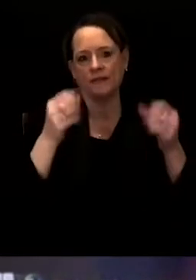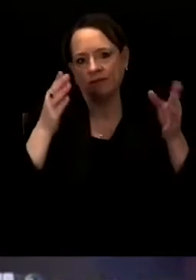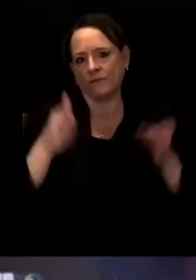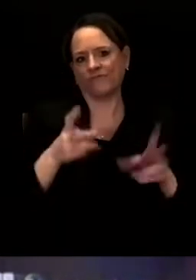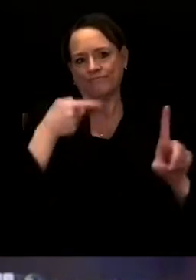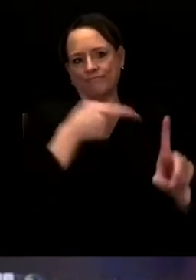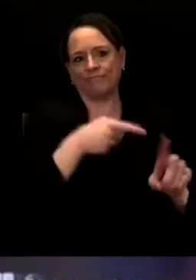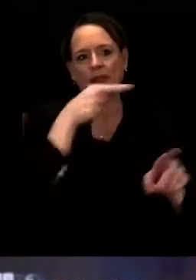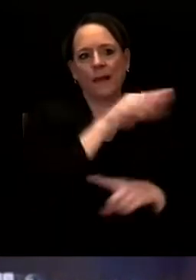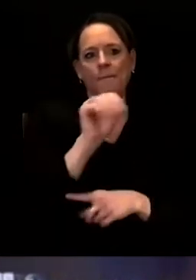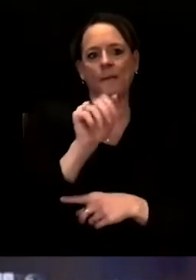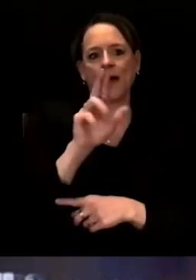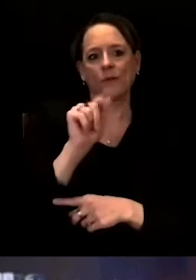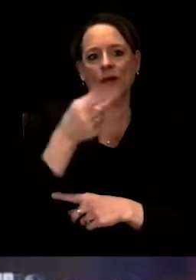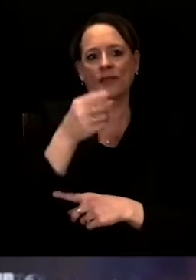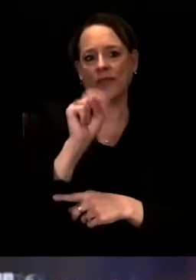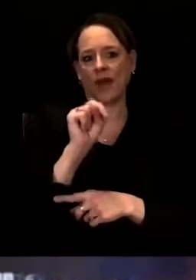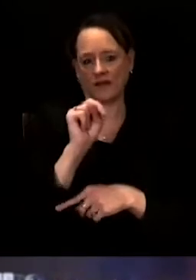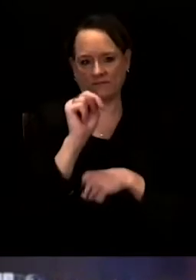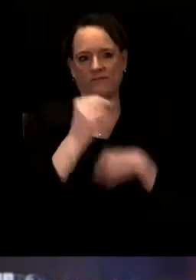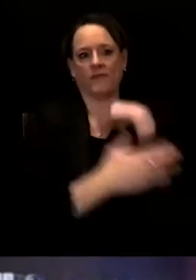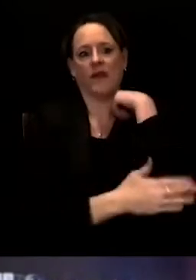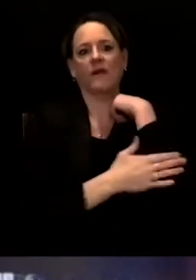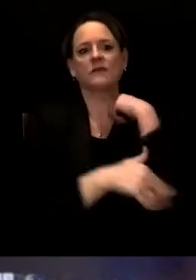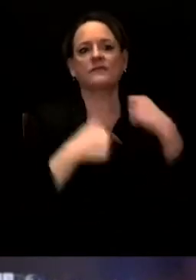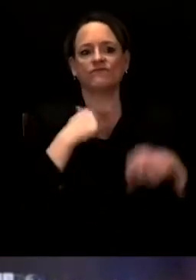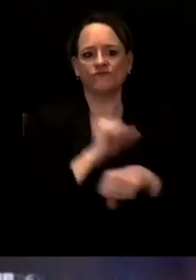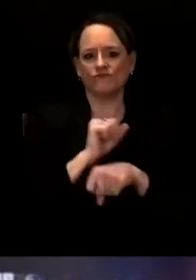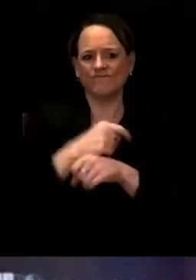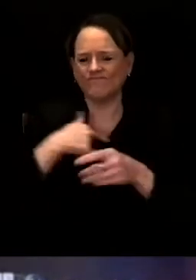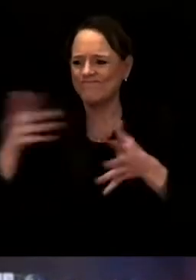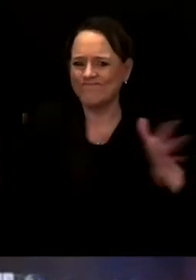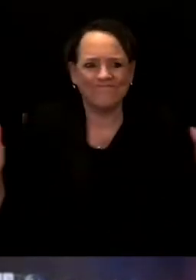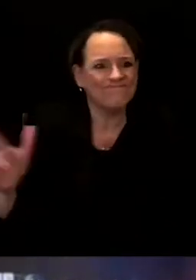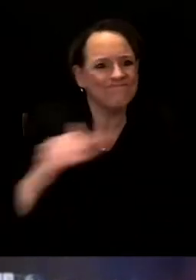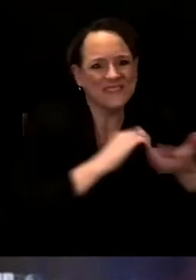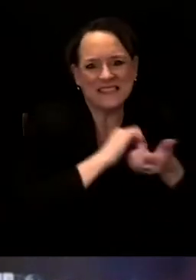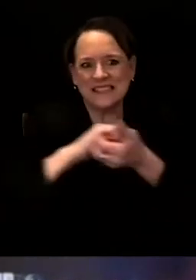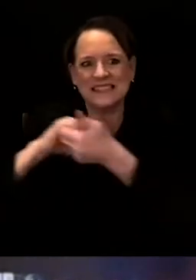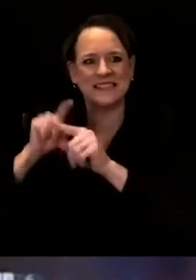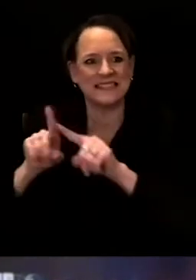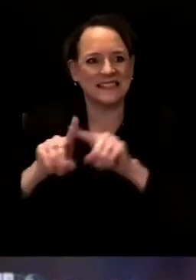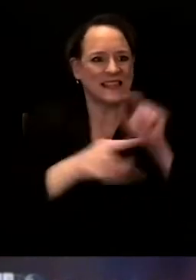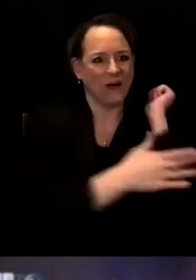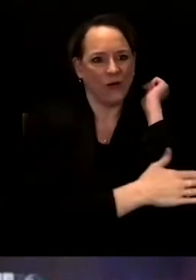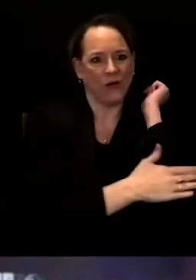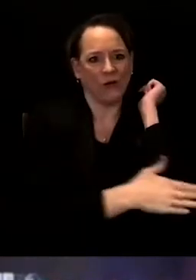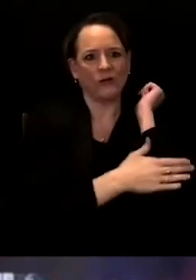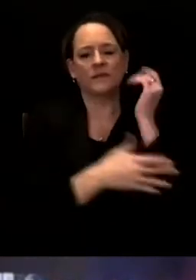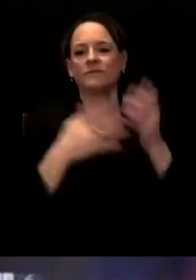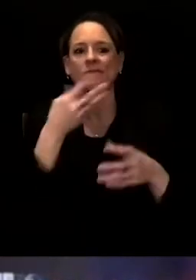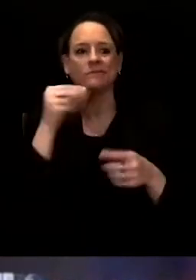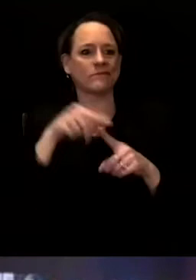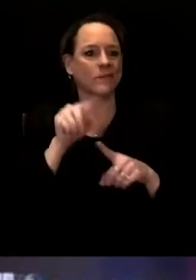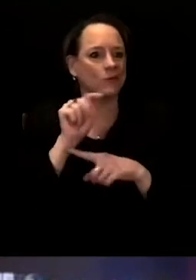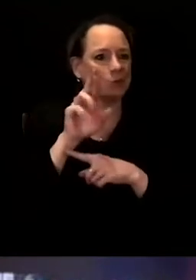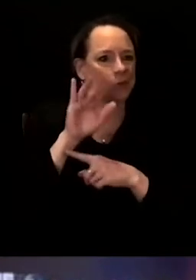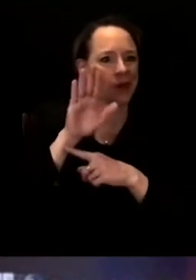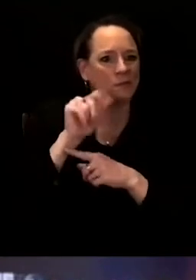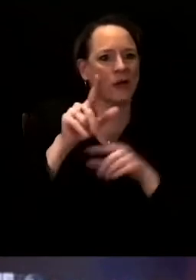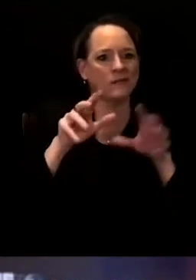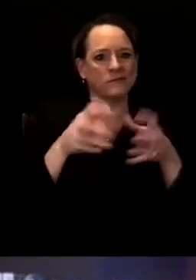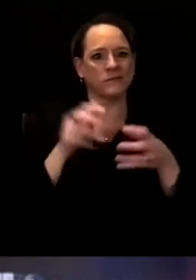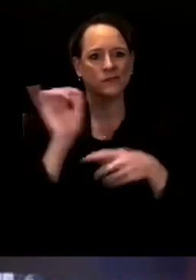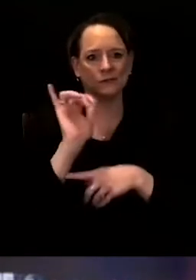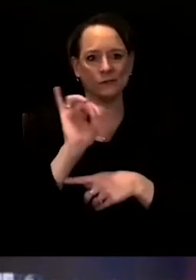with neighboring counties and tribal health organizations to develop a pandemic preparedness plan. Part